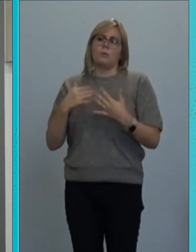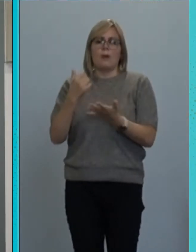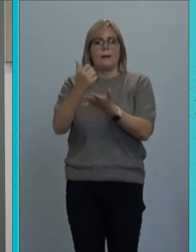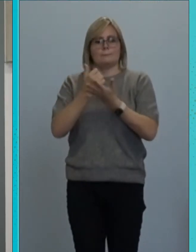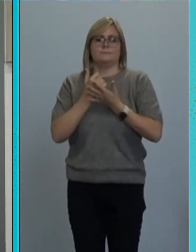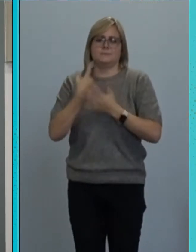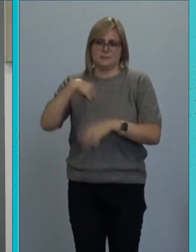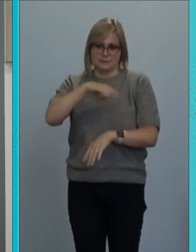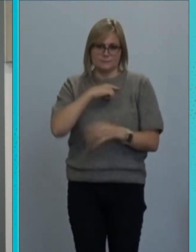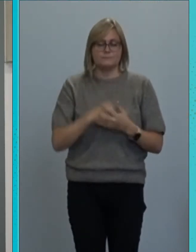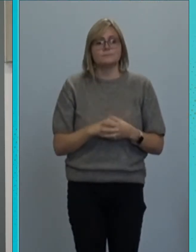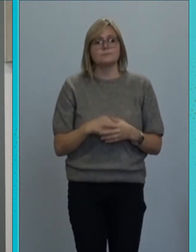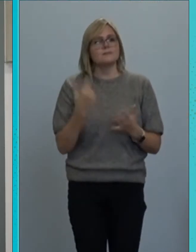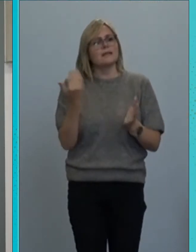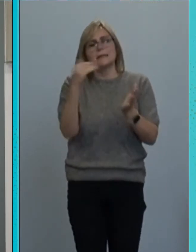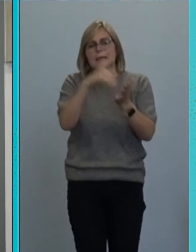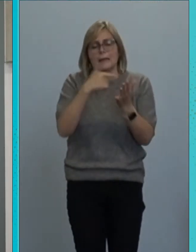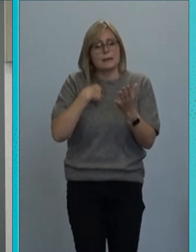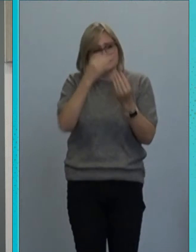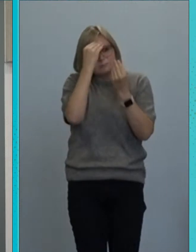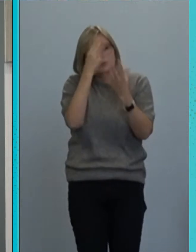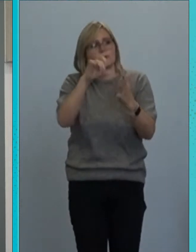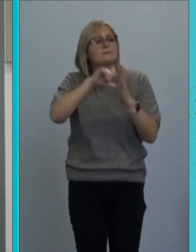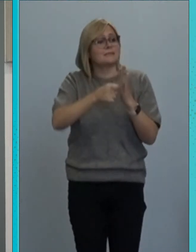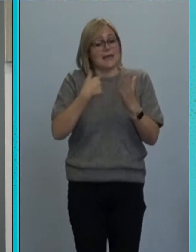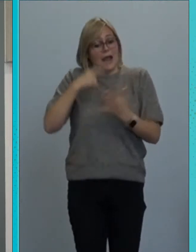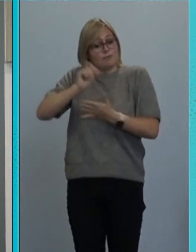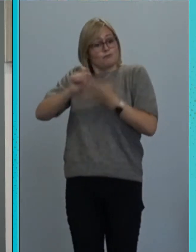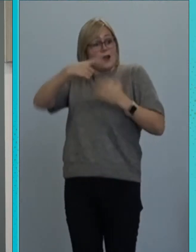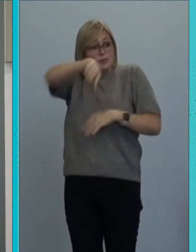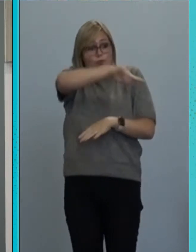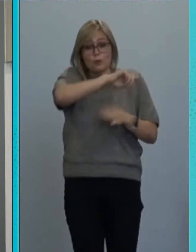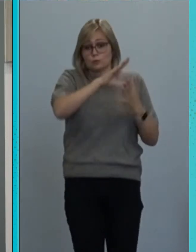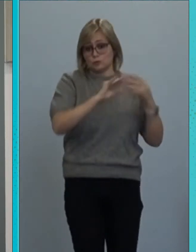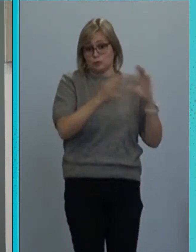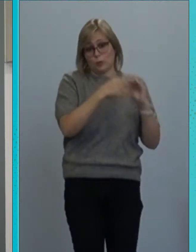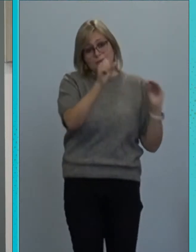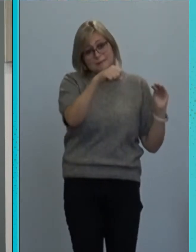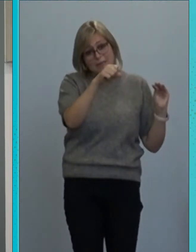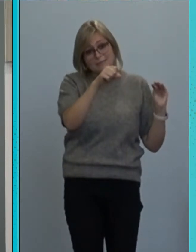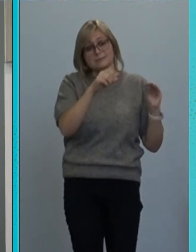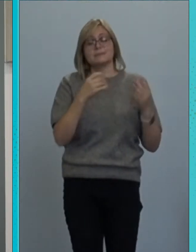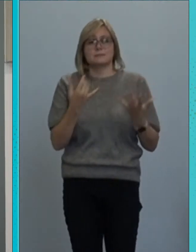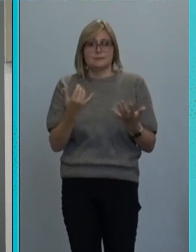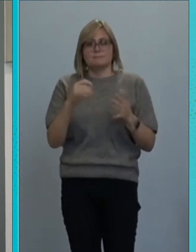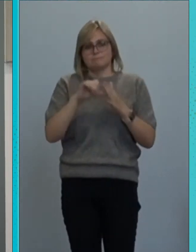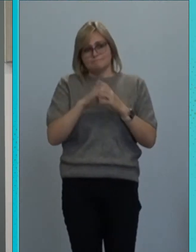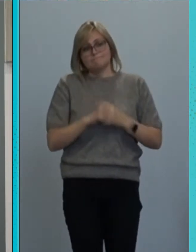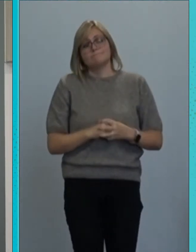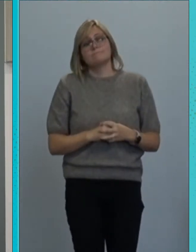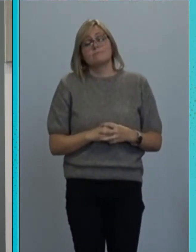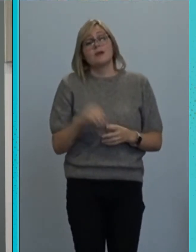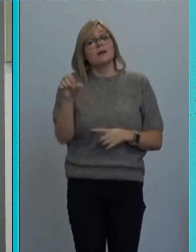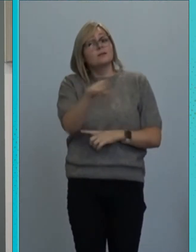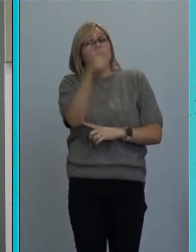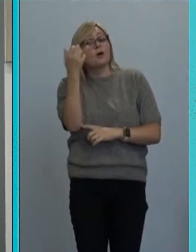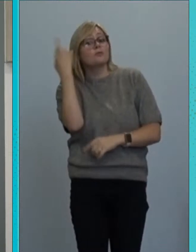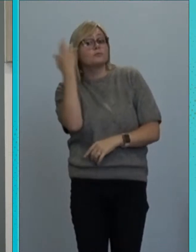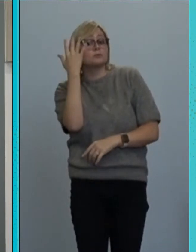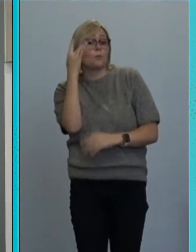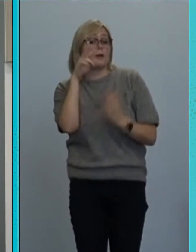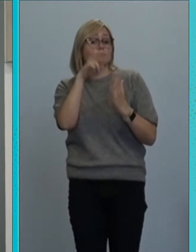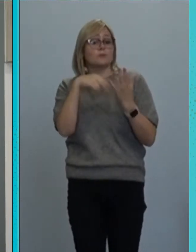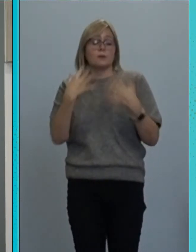a reporter who writes those stories. But there's another reason why reading is